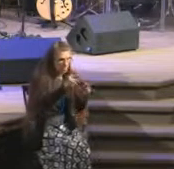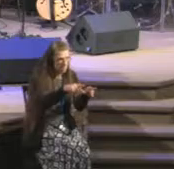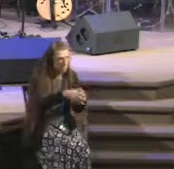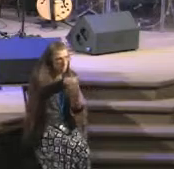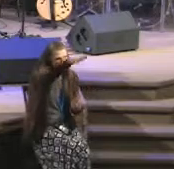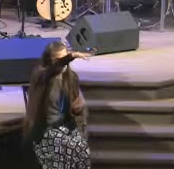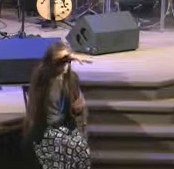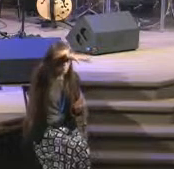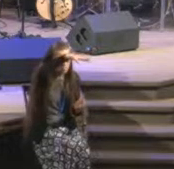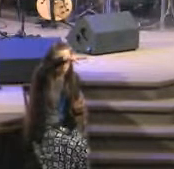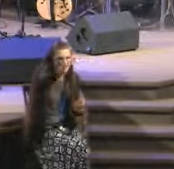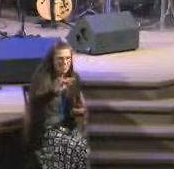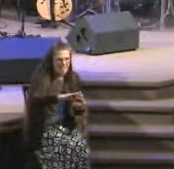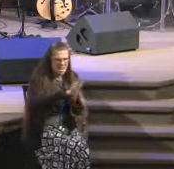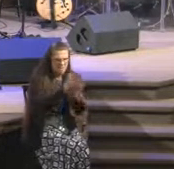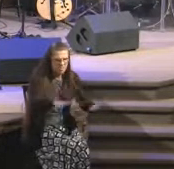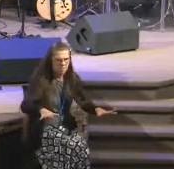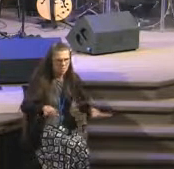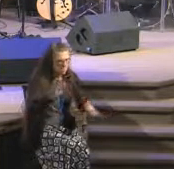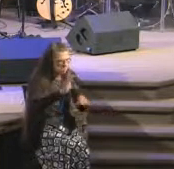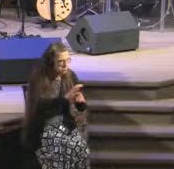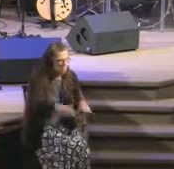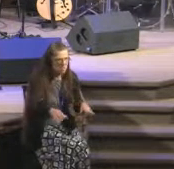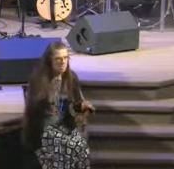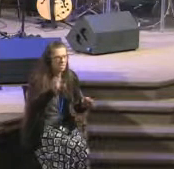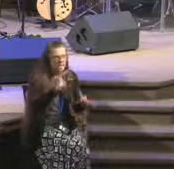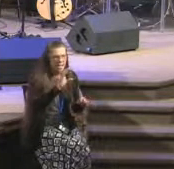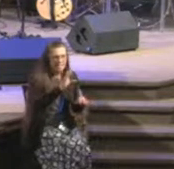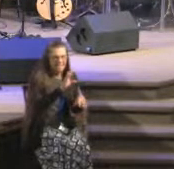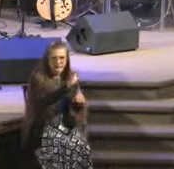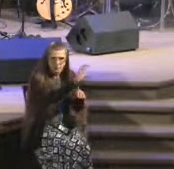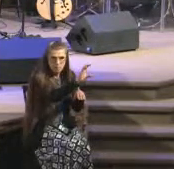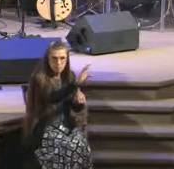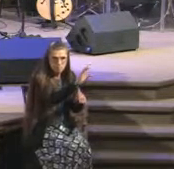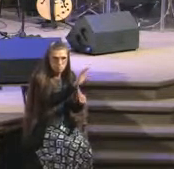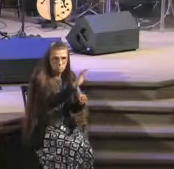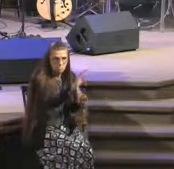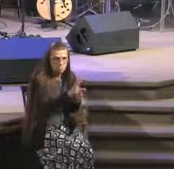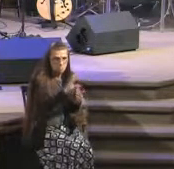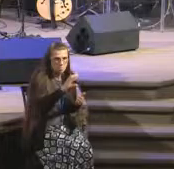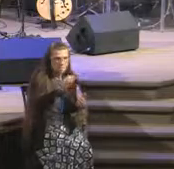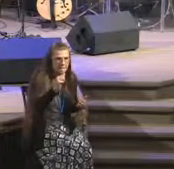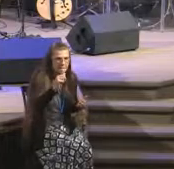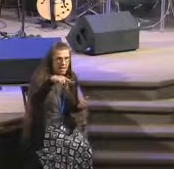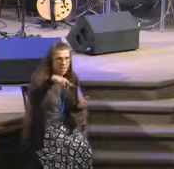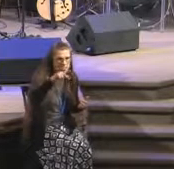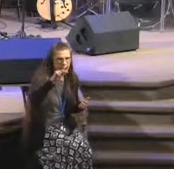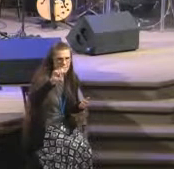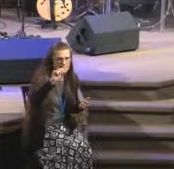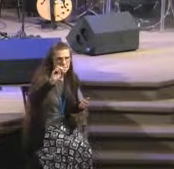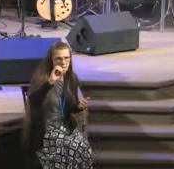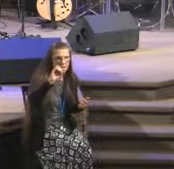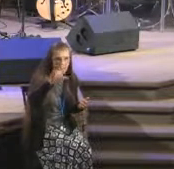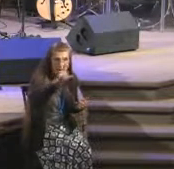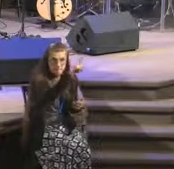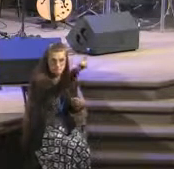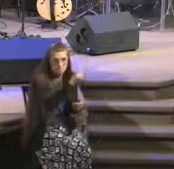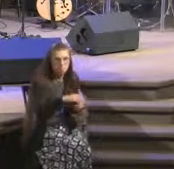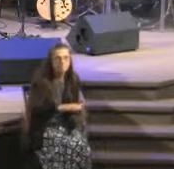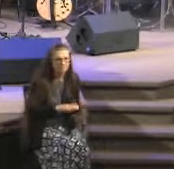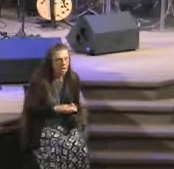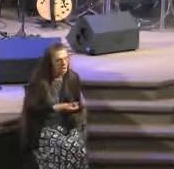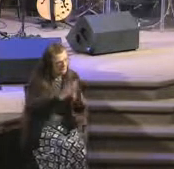church. They learn corruption in the state capitol. They learn corruption from both sides. And let me tell you, if the leadership's going to be corrupt, so goes